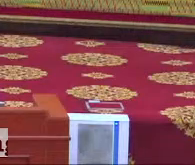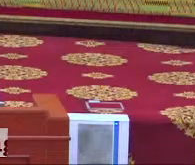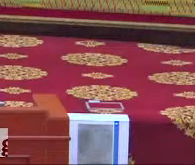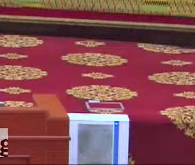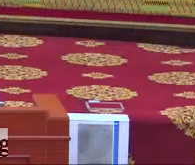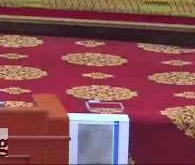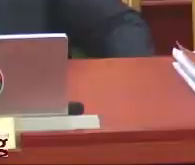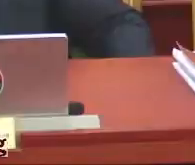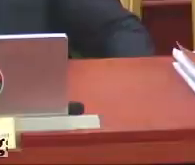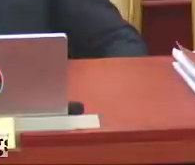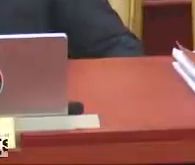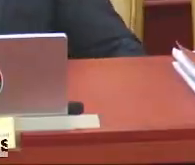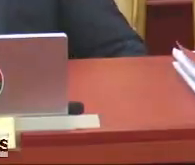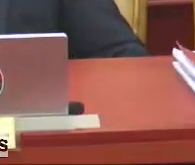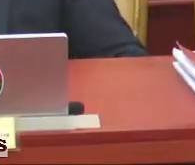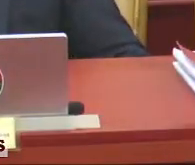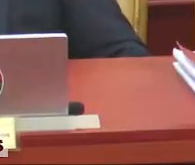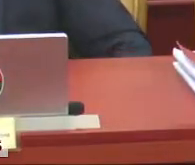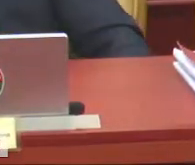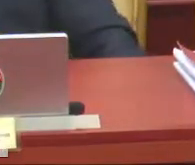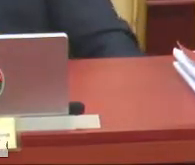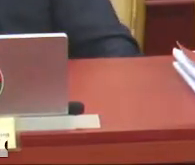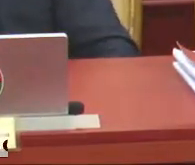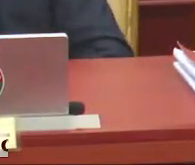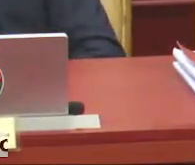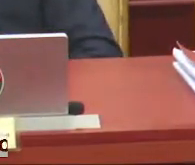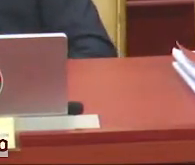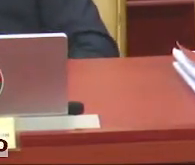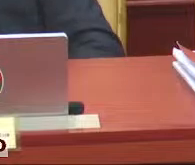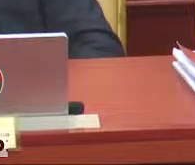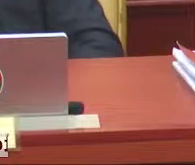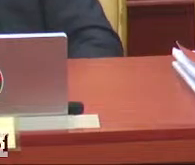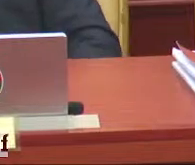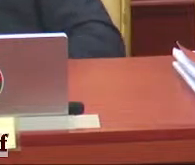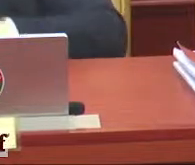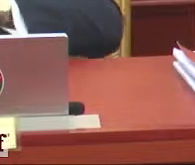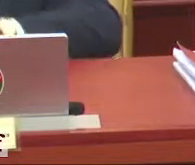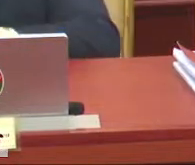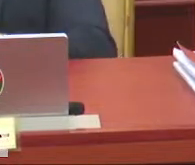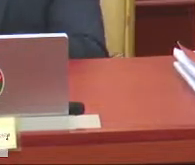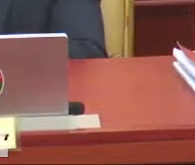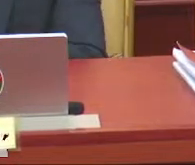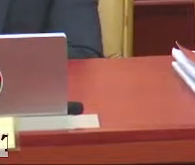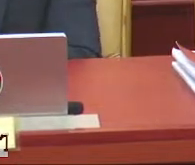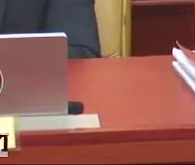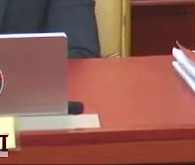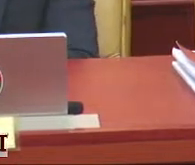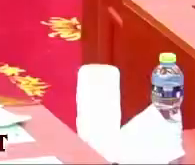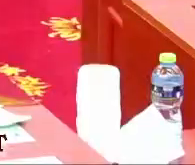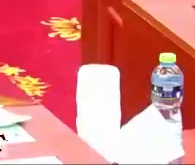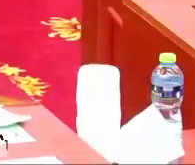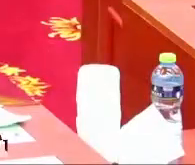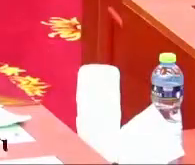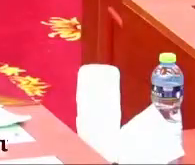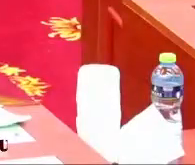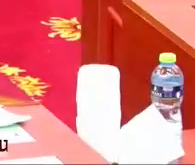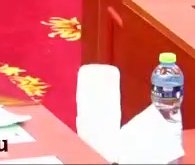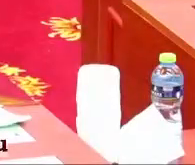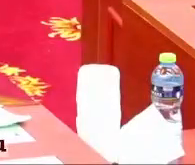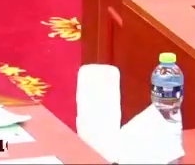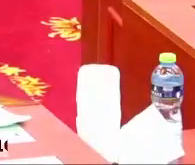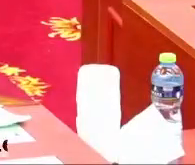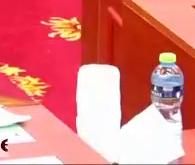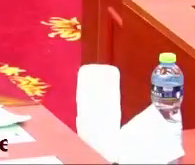Parliament in due course for consideration. Accordingly, Mr. Speaker, the Labour Act, the GIPC Act, and other